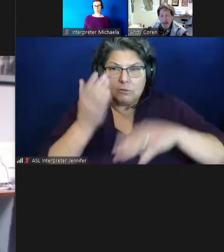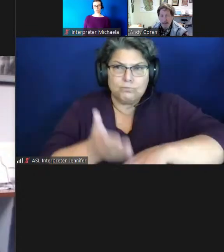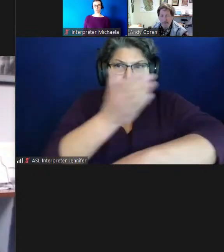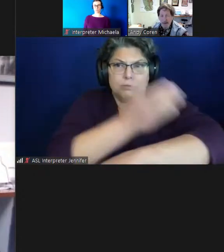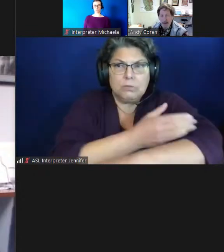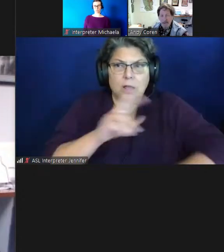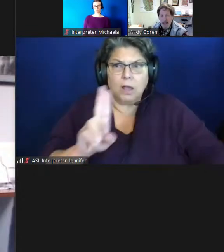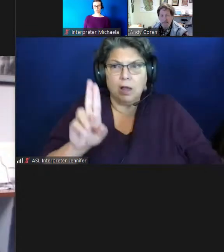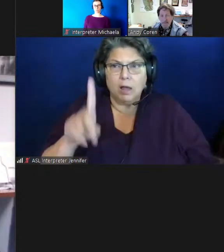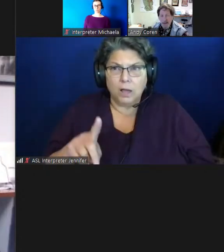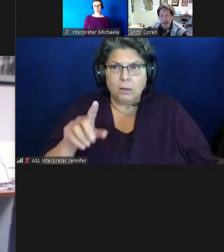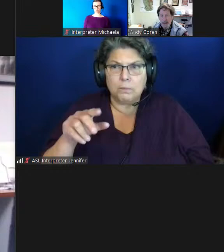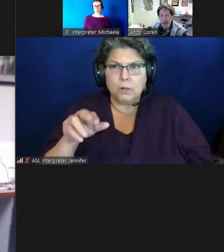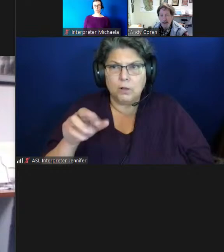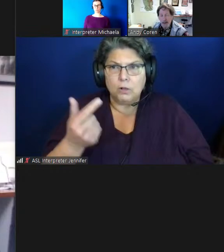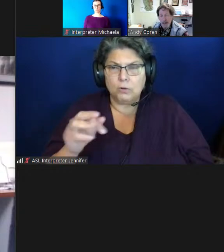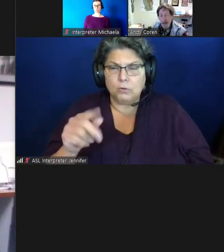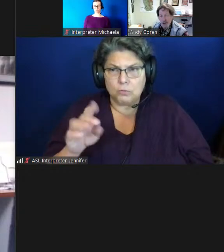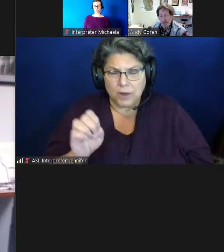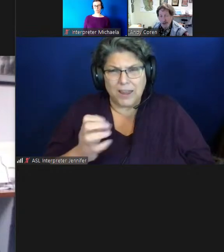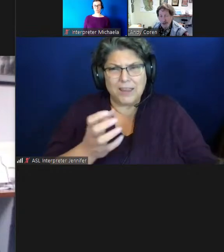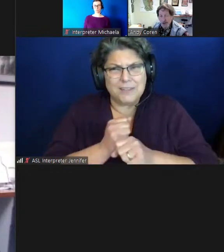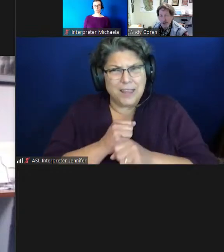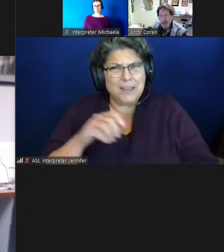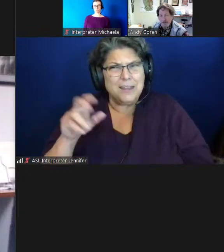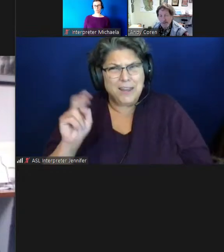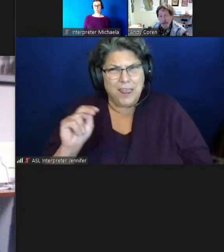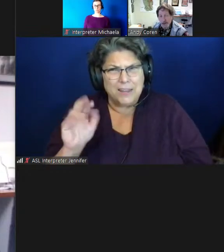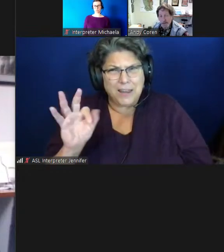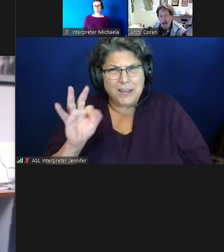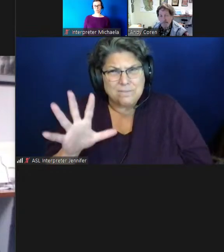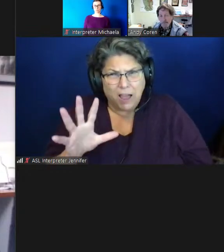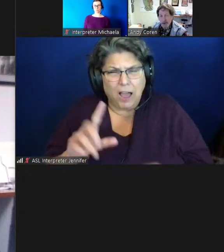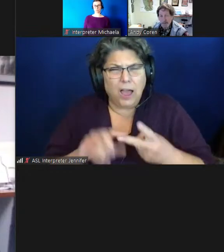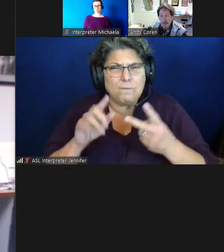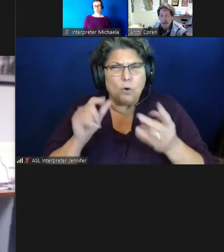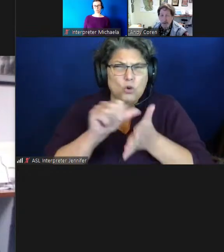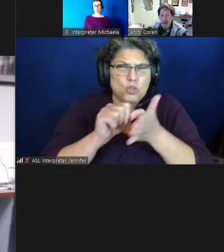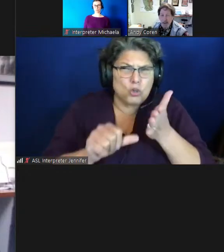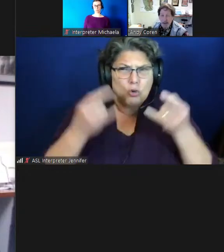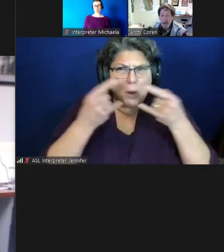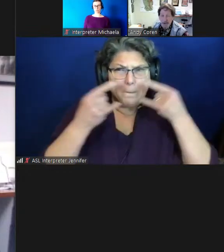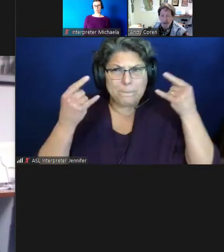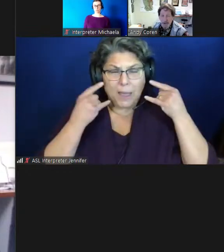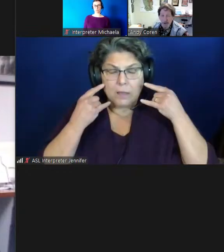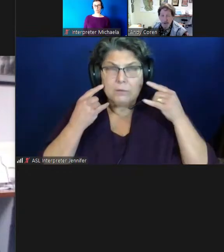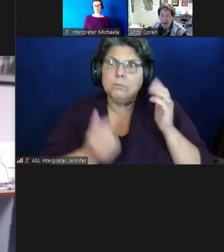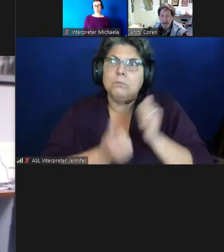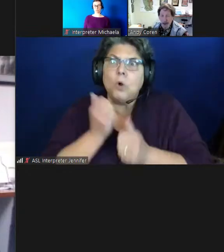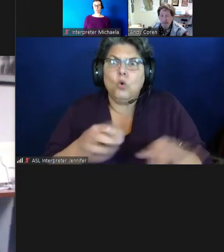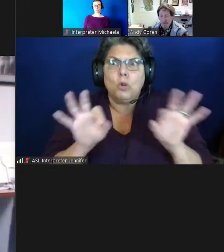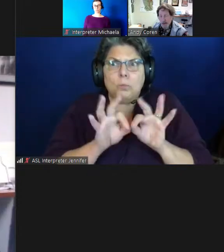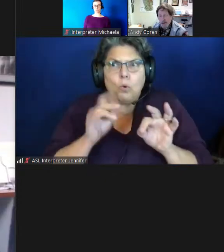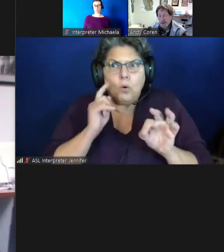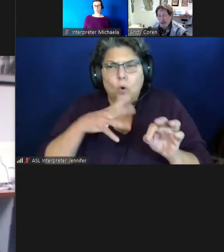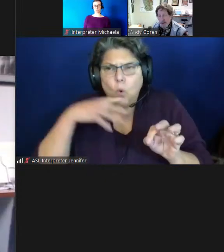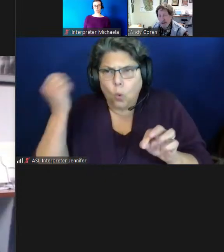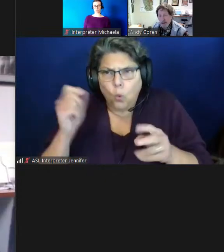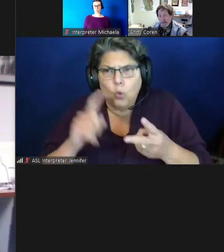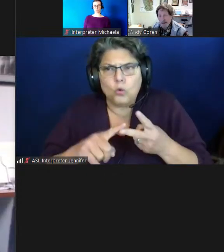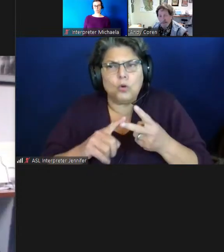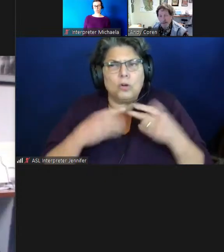or N95 type mask, should be used, especially around vulnerable, elderly, or otherwise